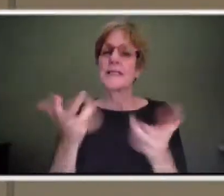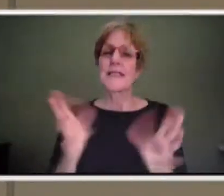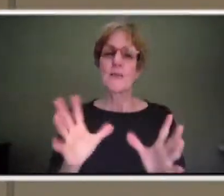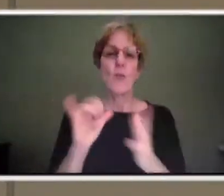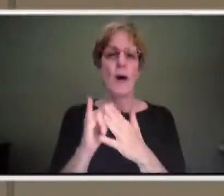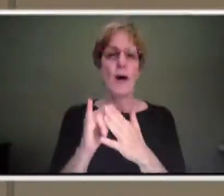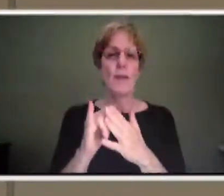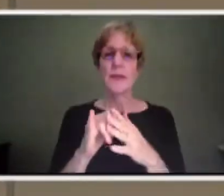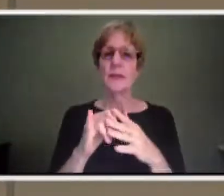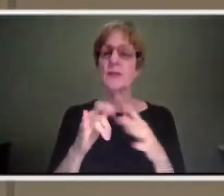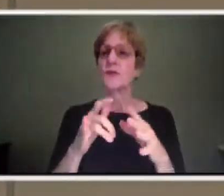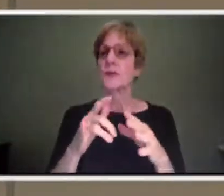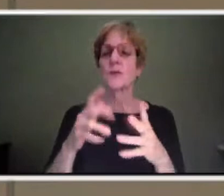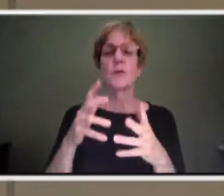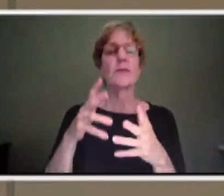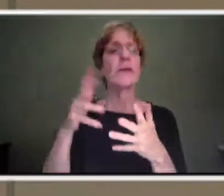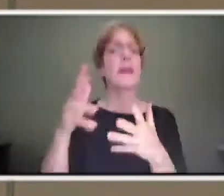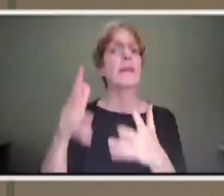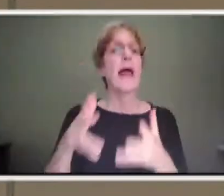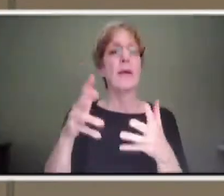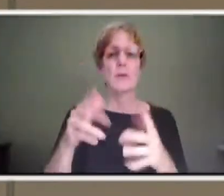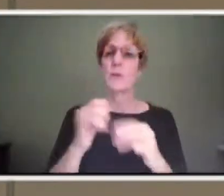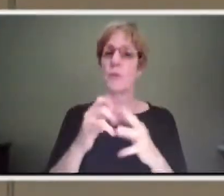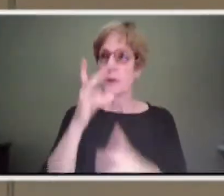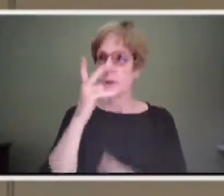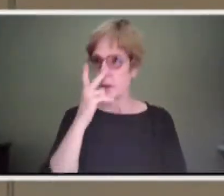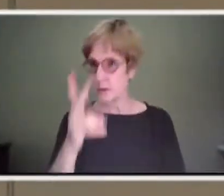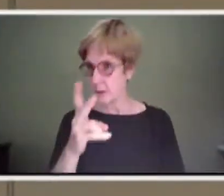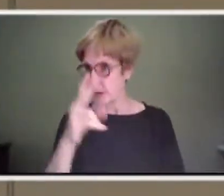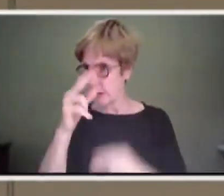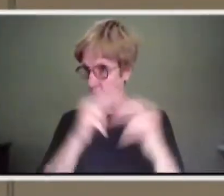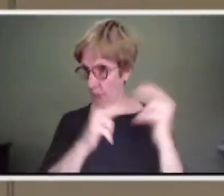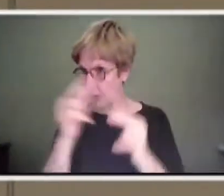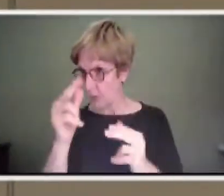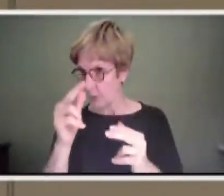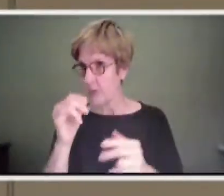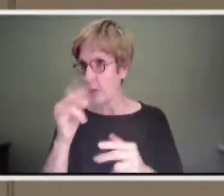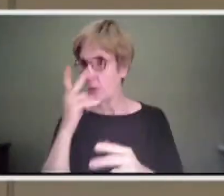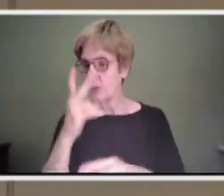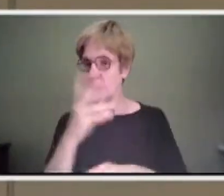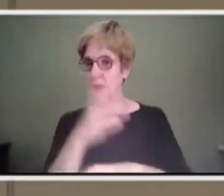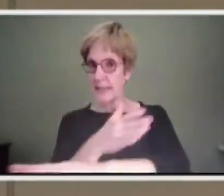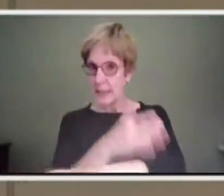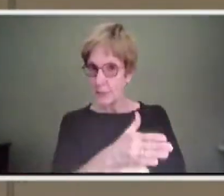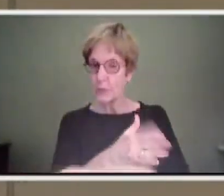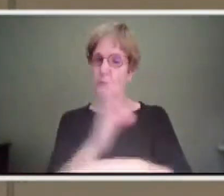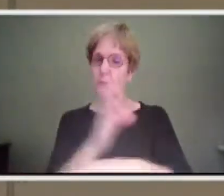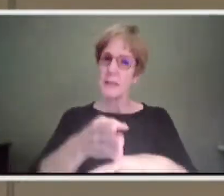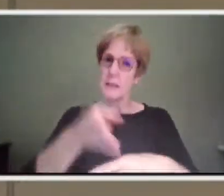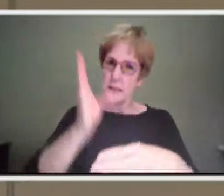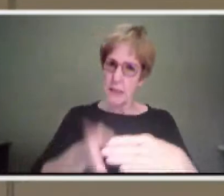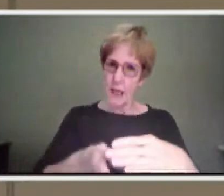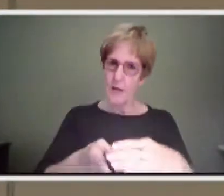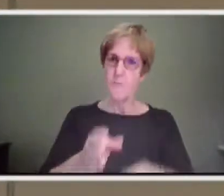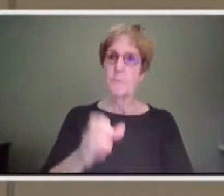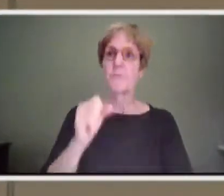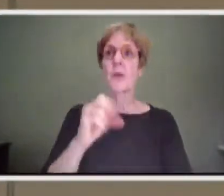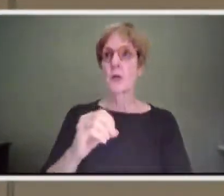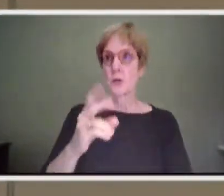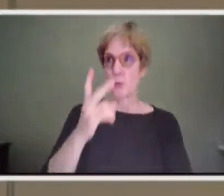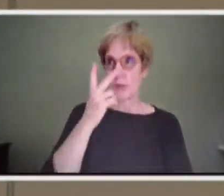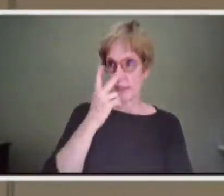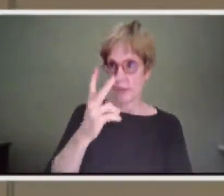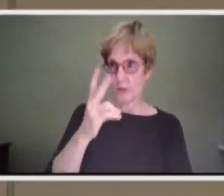in perpetuity. They want to see, if it's going to get built, they want to see these improvements get done. So when they saw that this was come